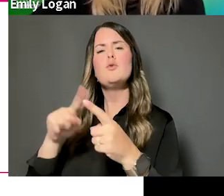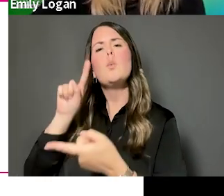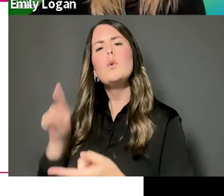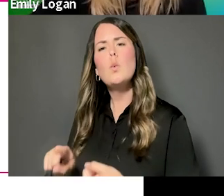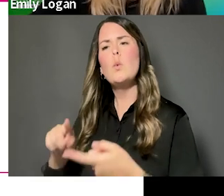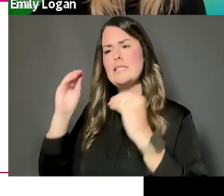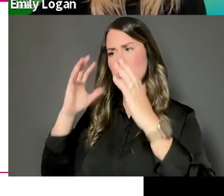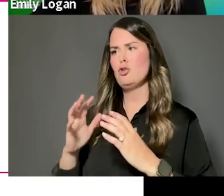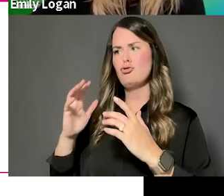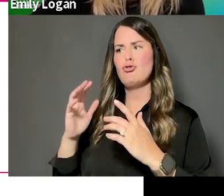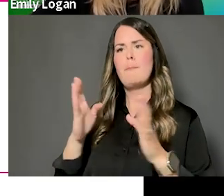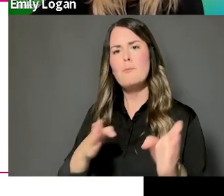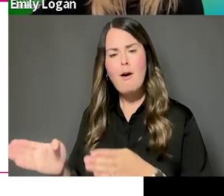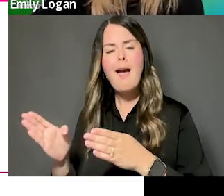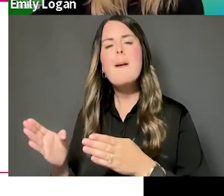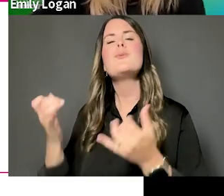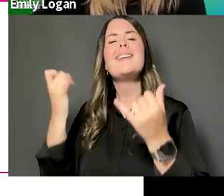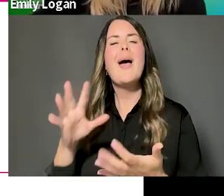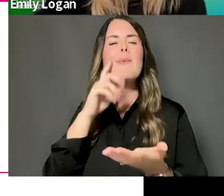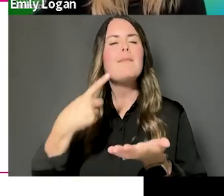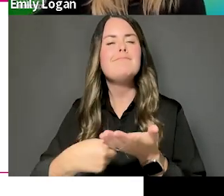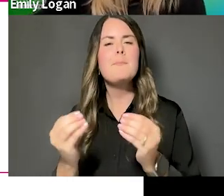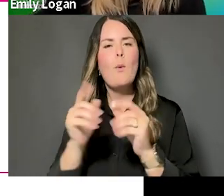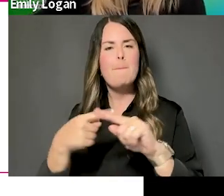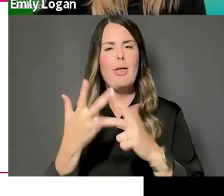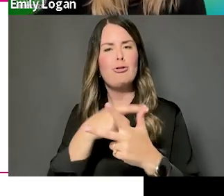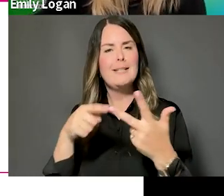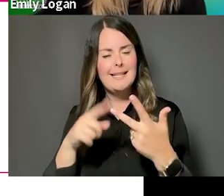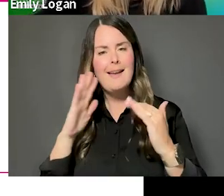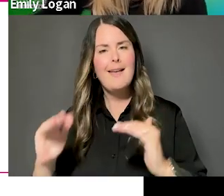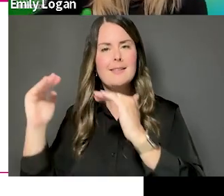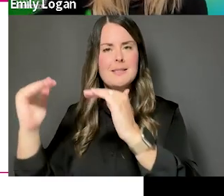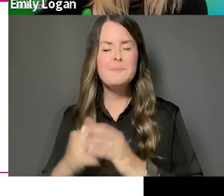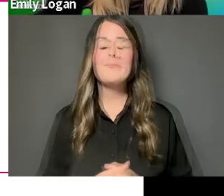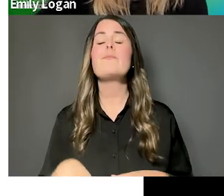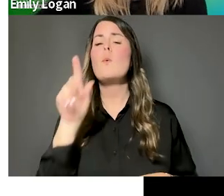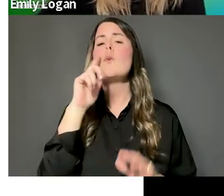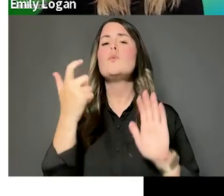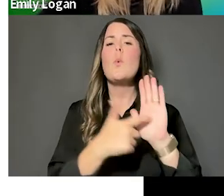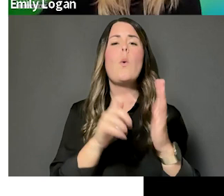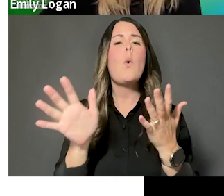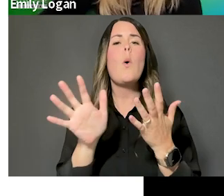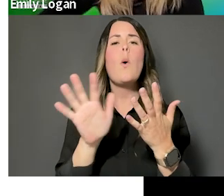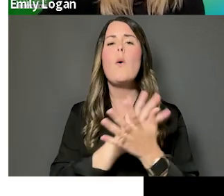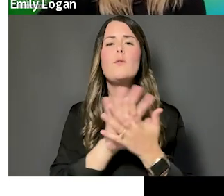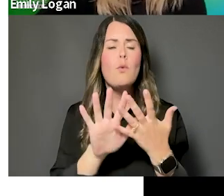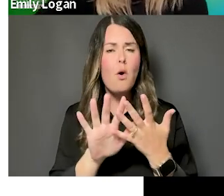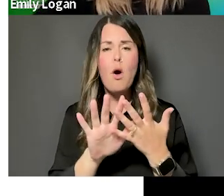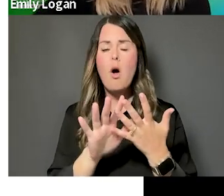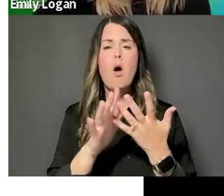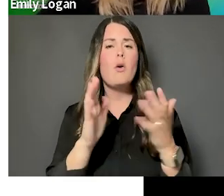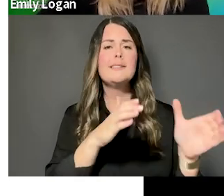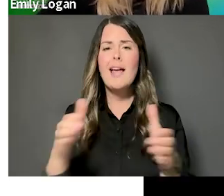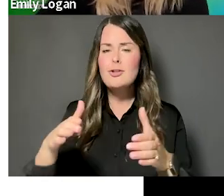reduce teacher prep time. So let's dig in and learn more about these 3 enhancements. You'll see the overall structure